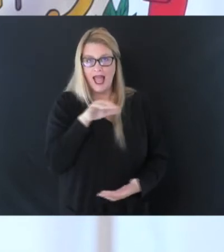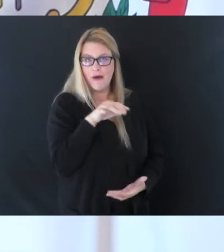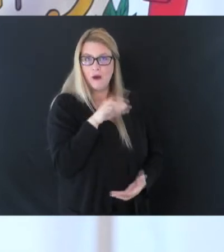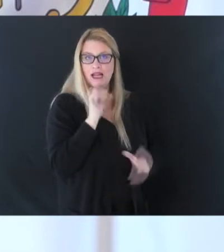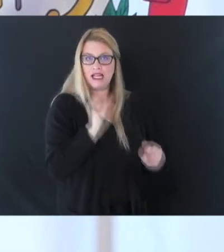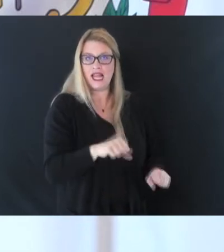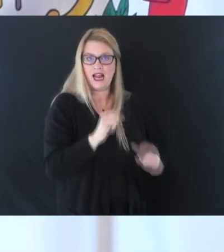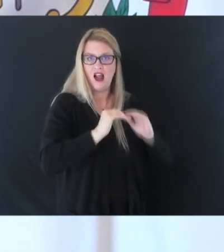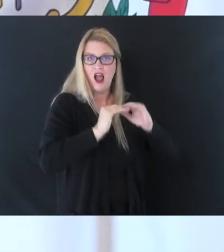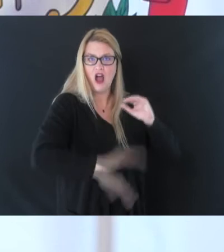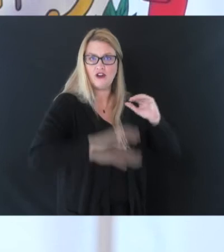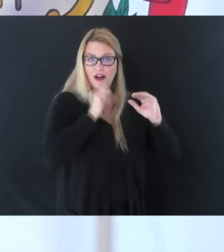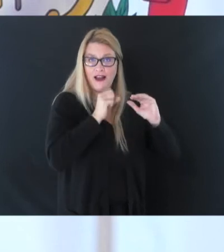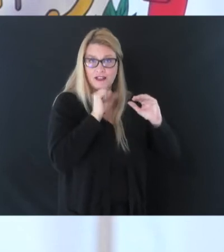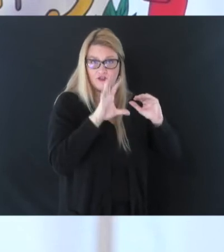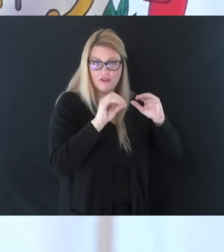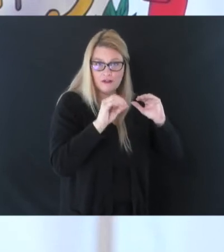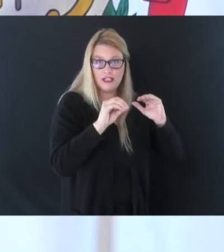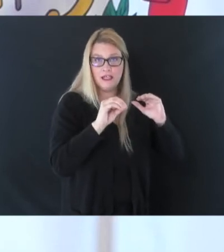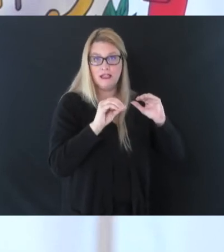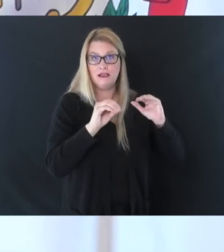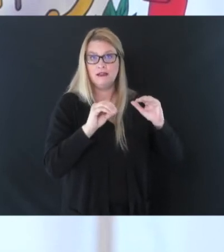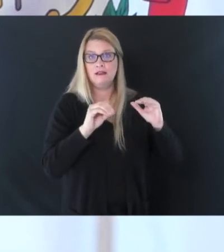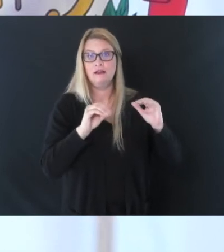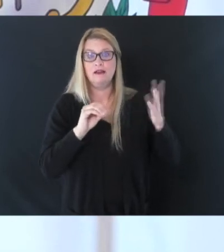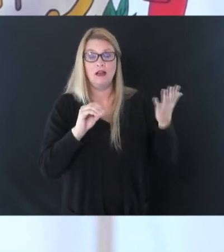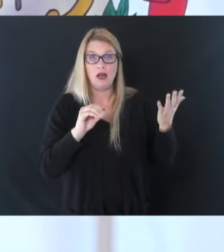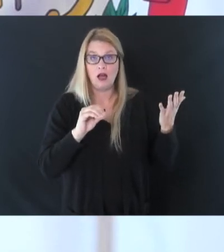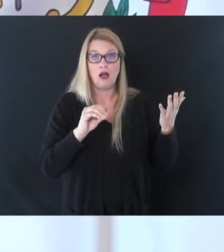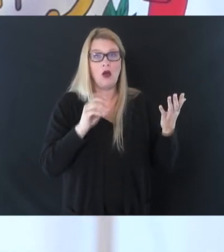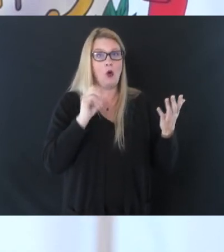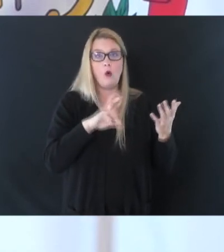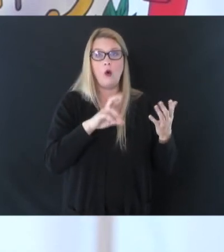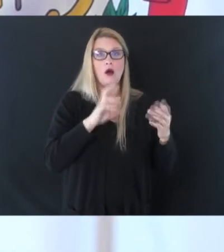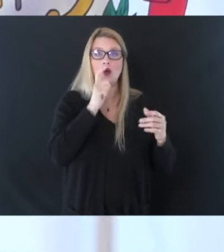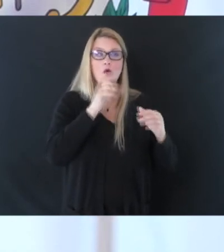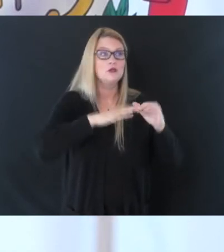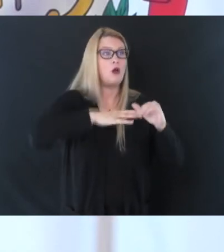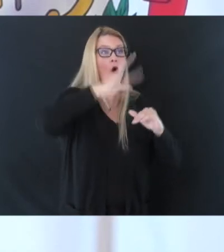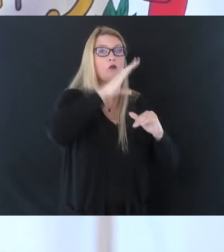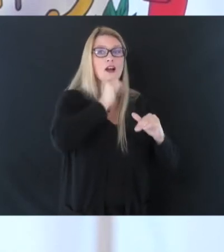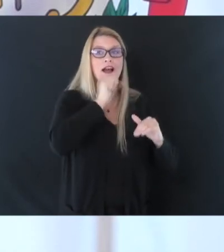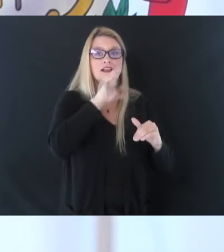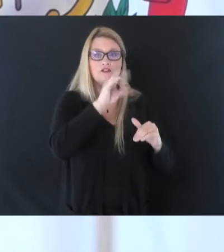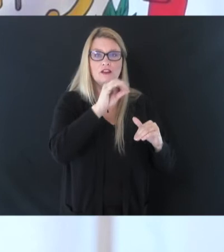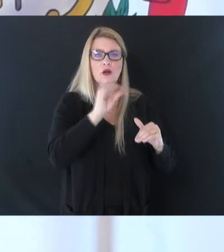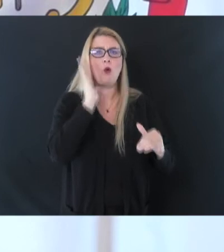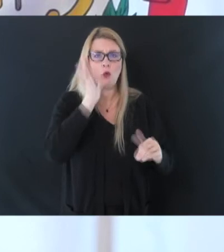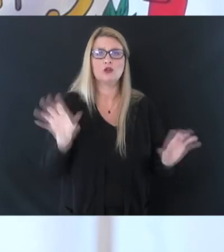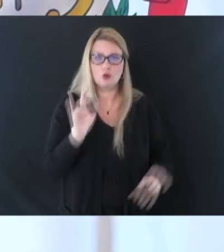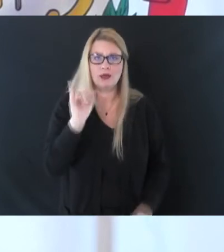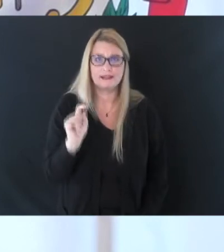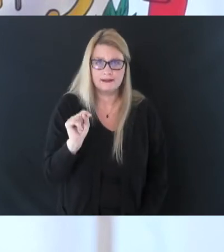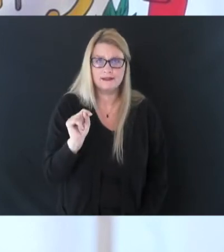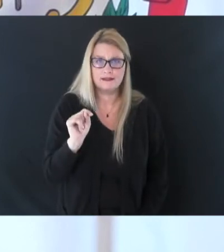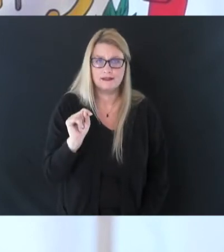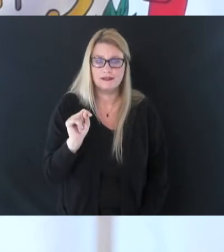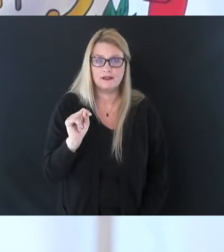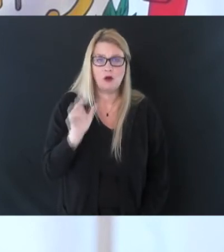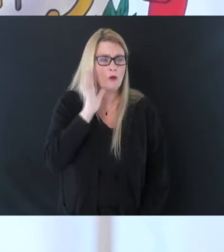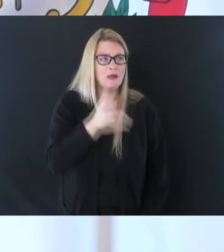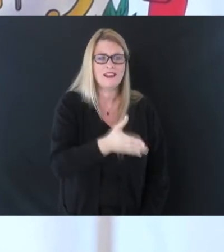that are under 50 or all the people that passed on the first go-round that are over 50 we'll be there doing it. We'll be there just